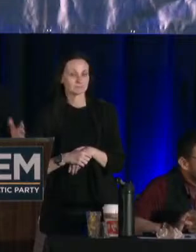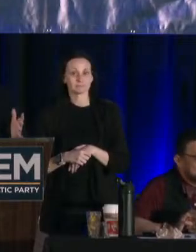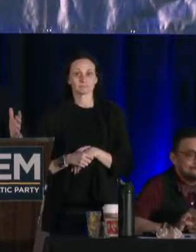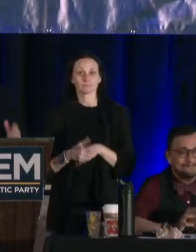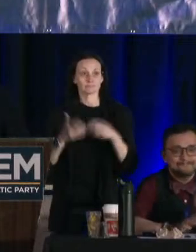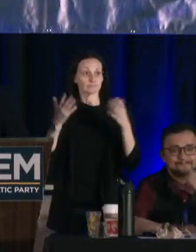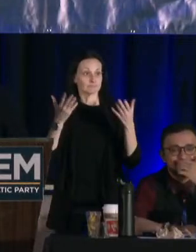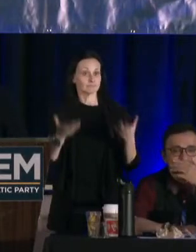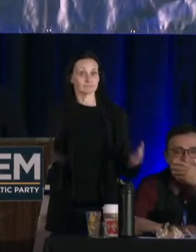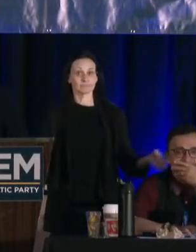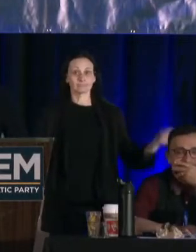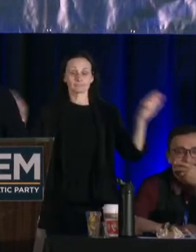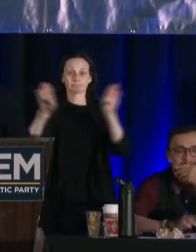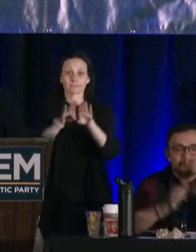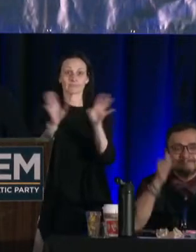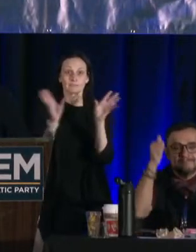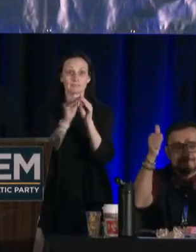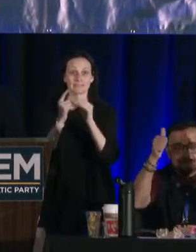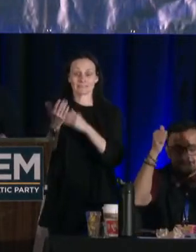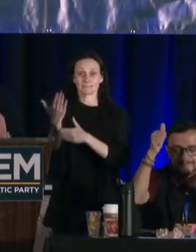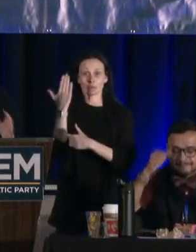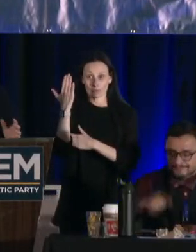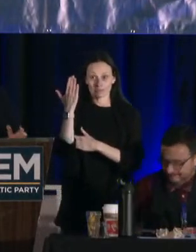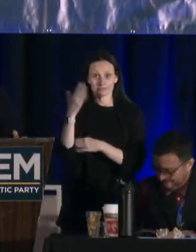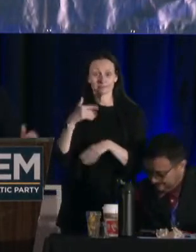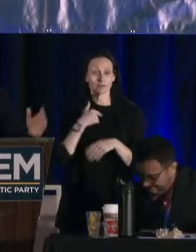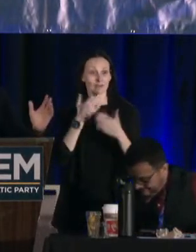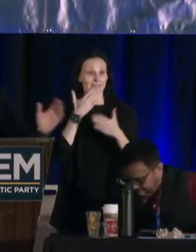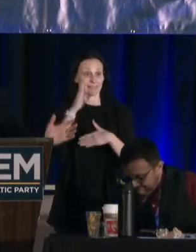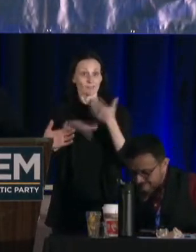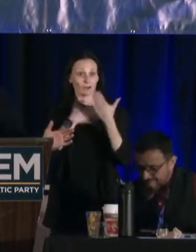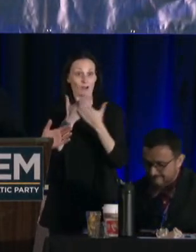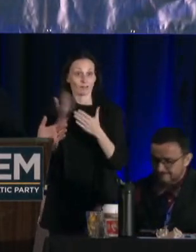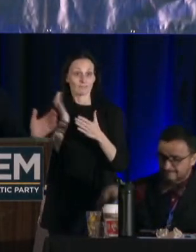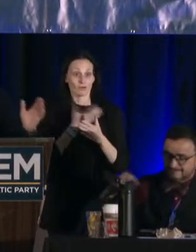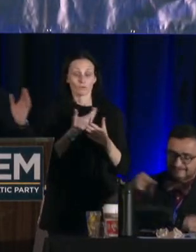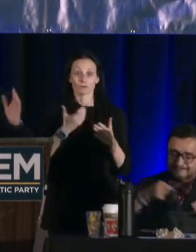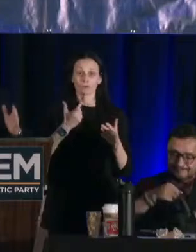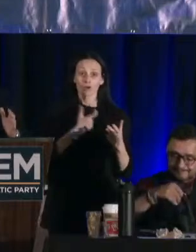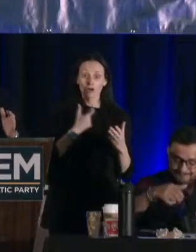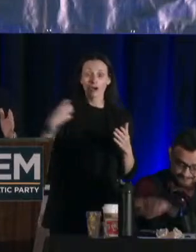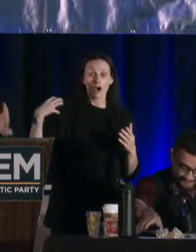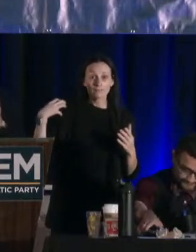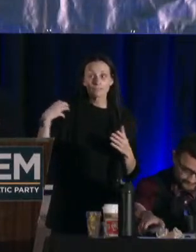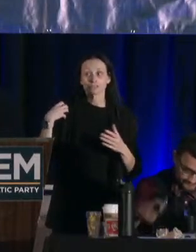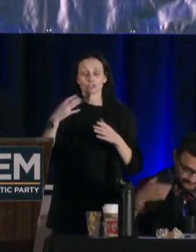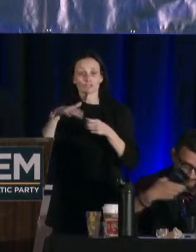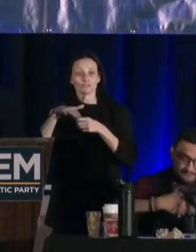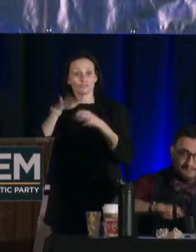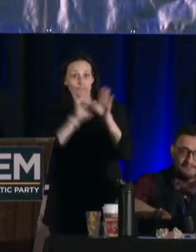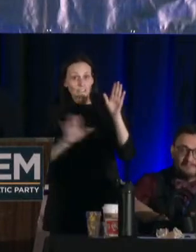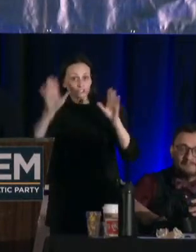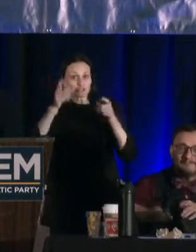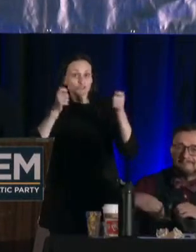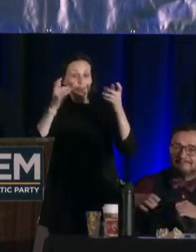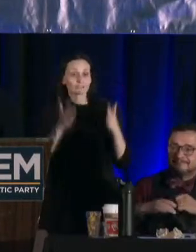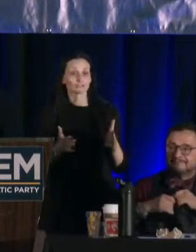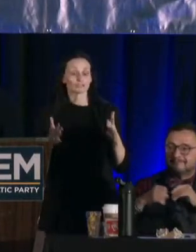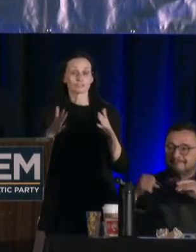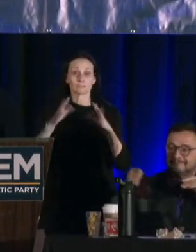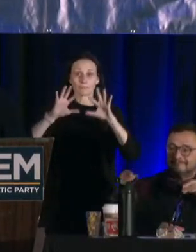Well, that concludes our meeting this morning. I want to thank all of our officers, our regional directors, our party